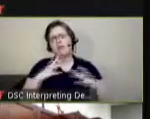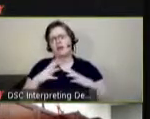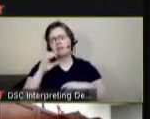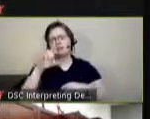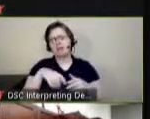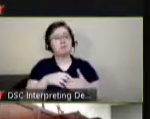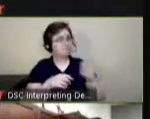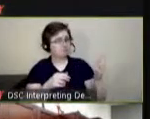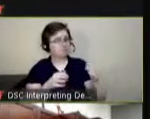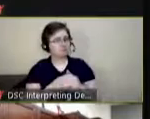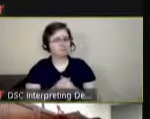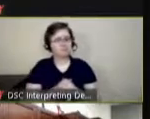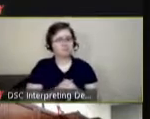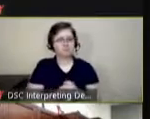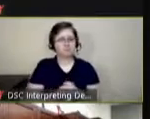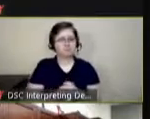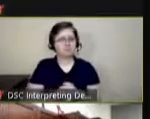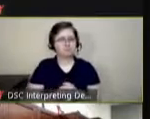slide.